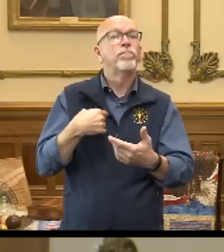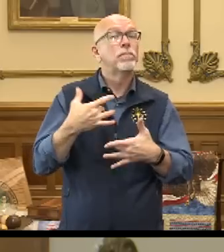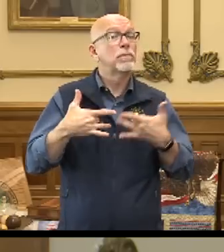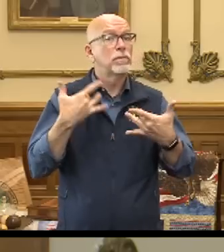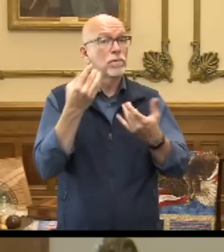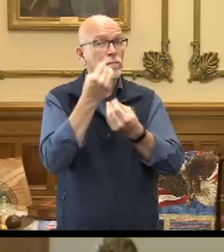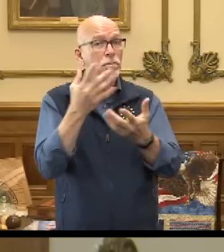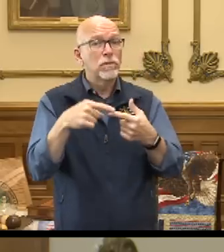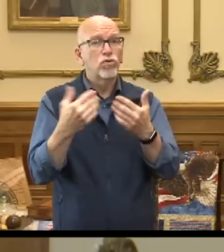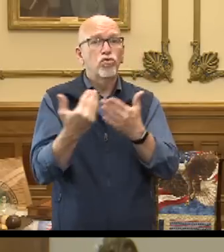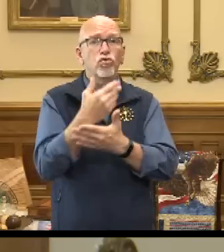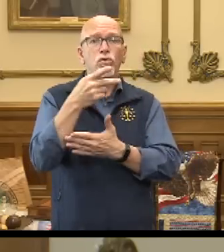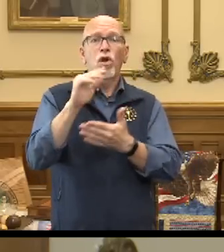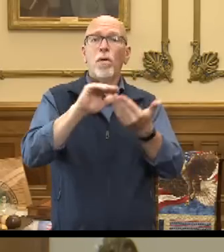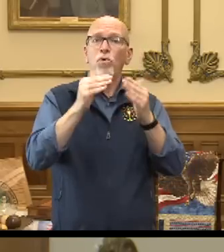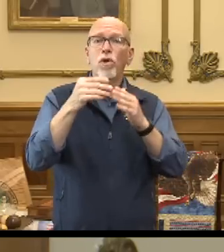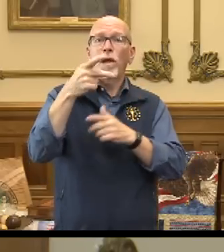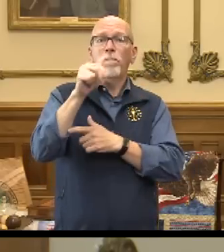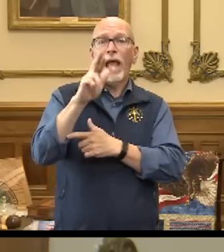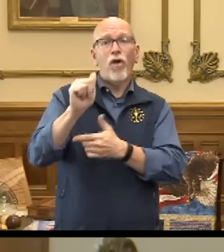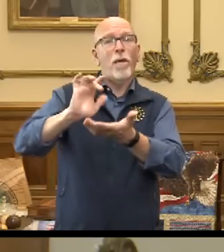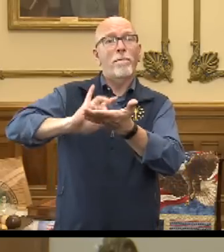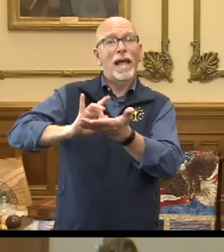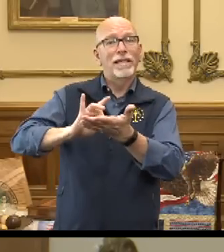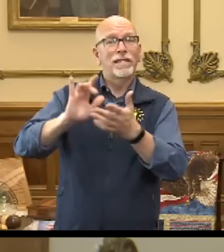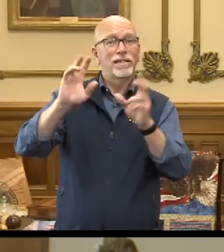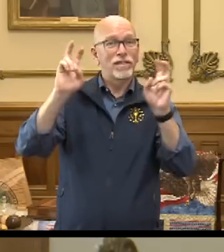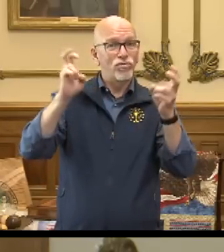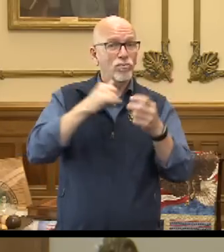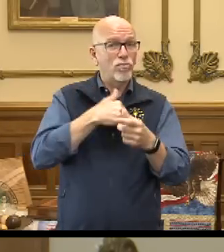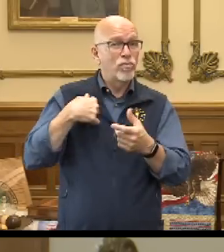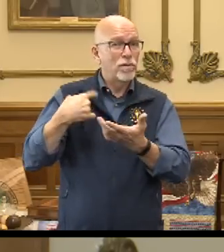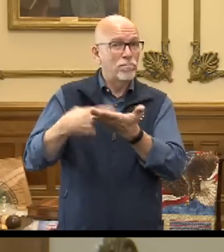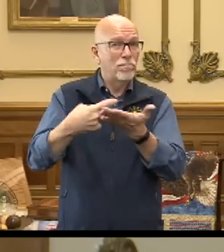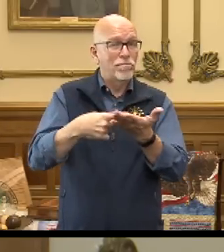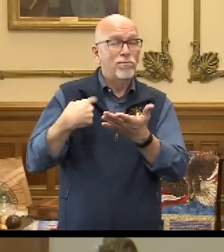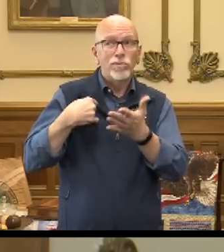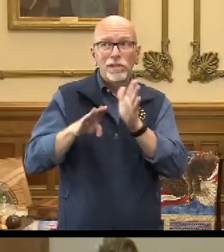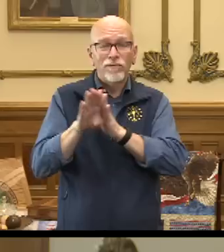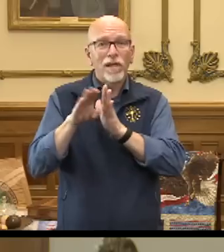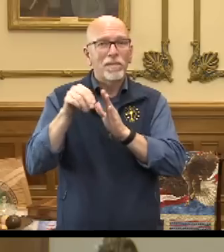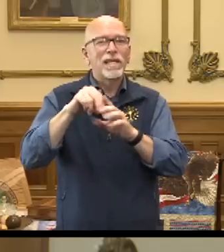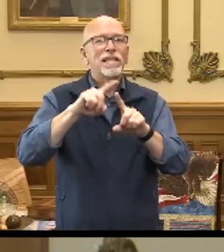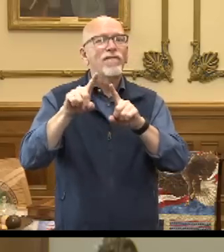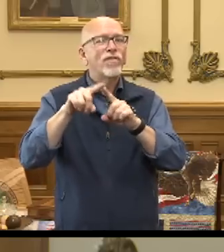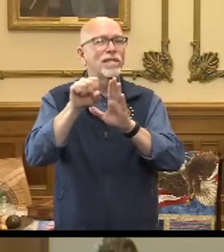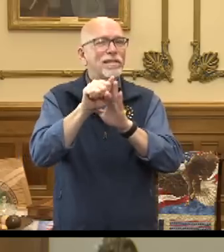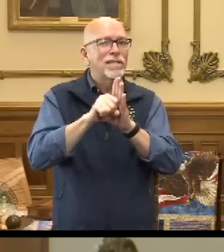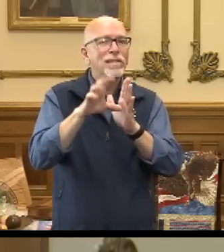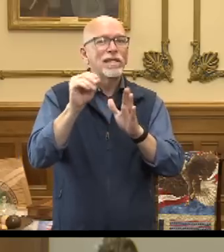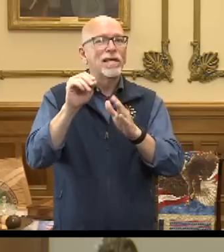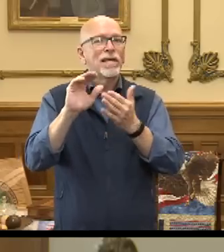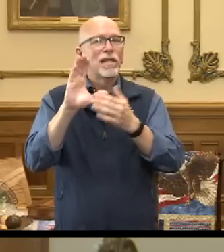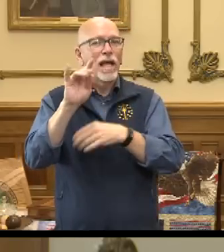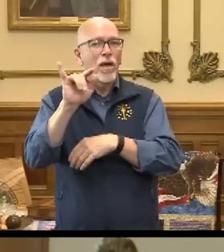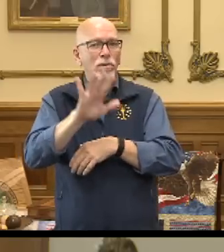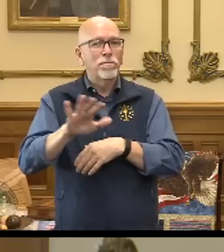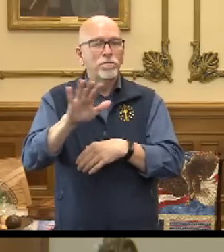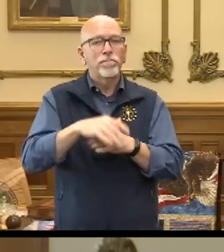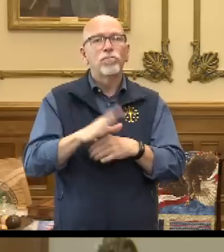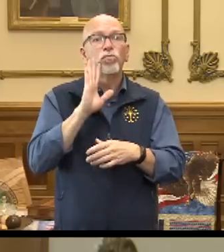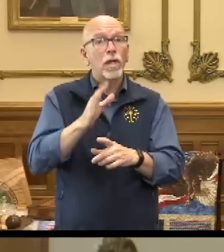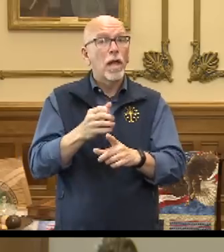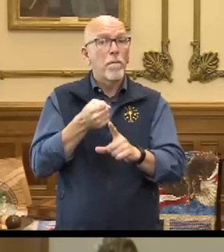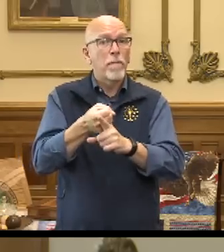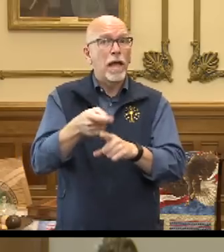today about a new community paramedicine initiative that we've been working to develop across numerous state and county agencies that, without a doubt, will impact the health